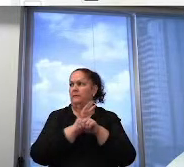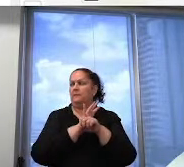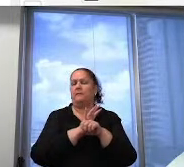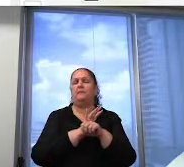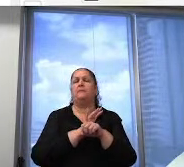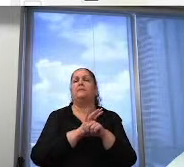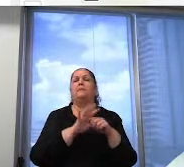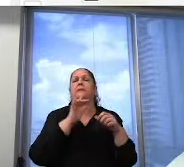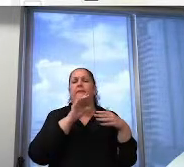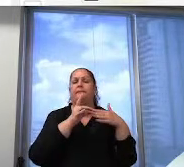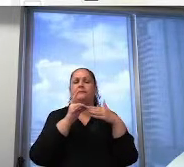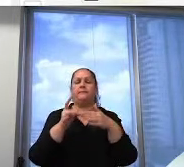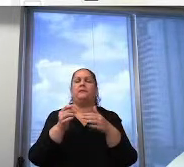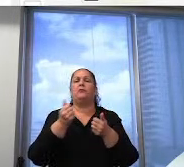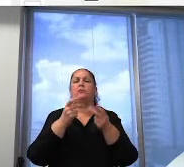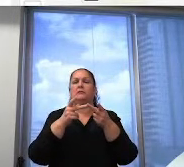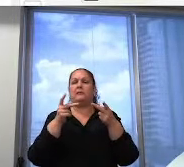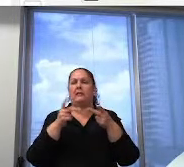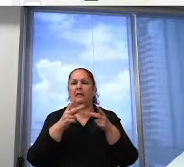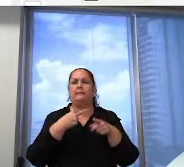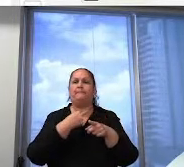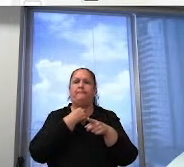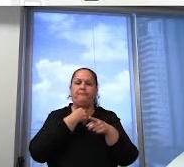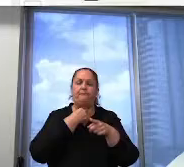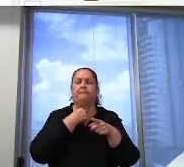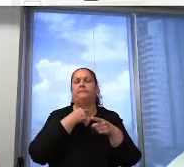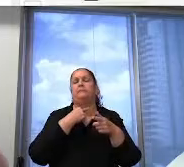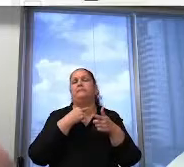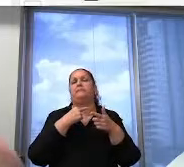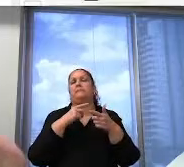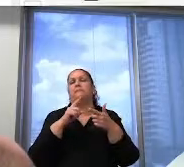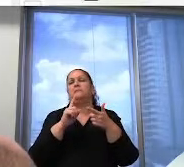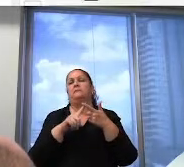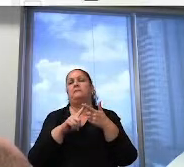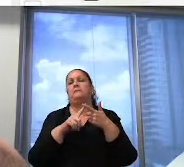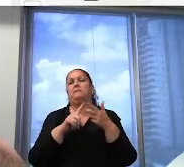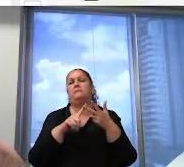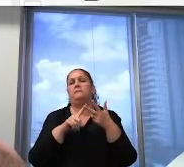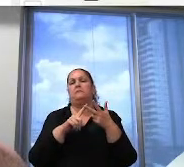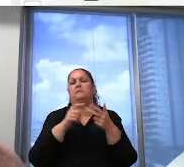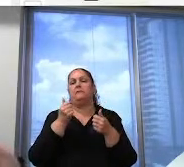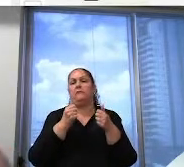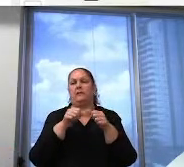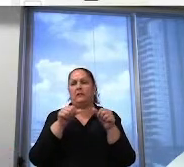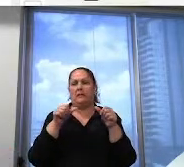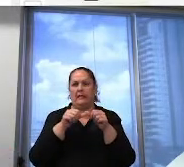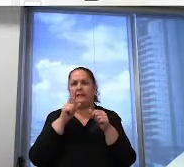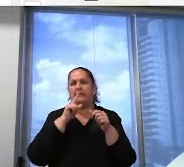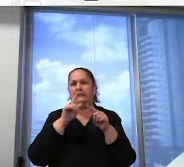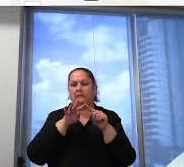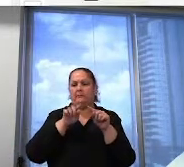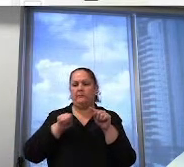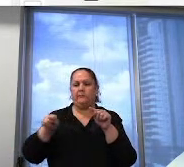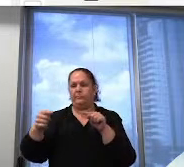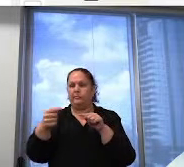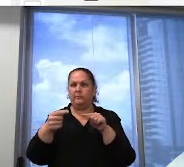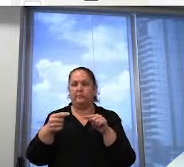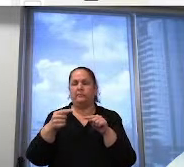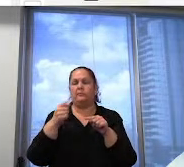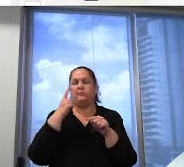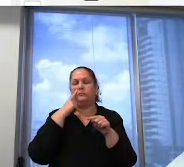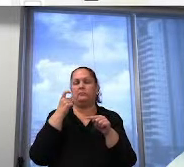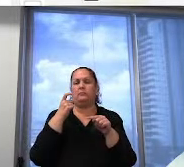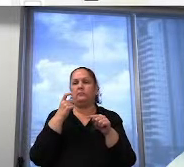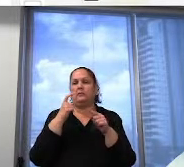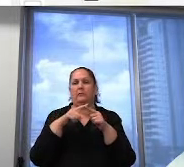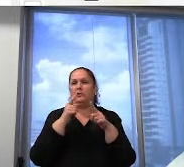entirely. That is going to lead into, okay, which areas we're having congestions issues. It may lead to which areas need reconductoring